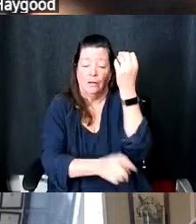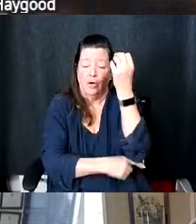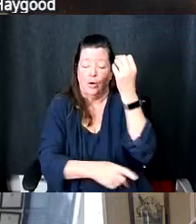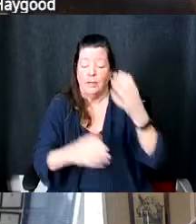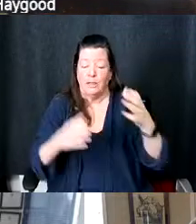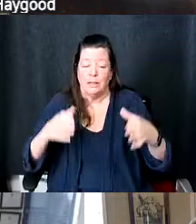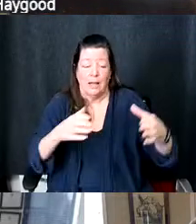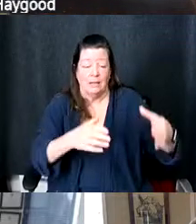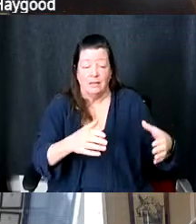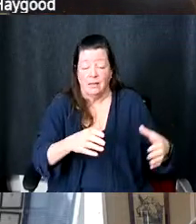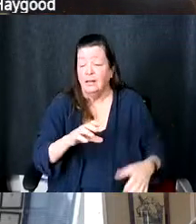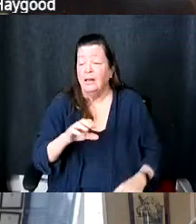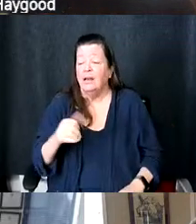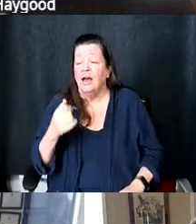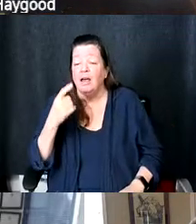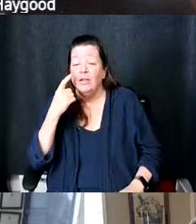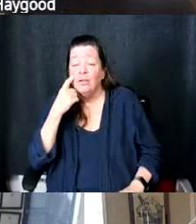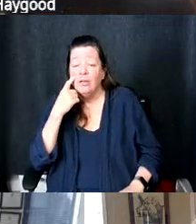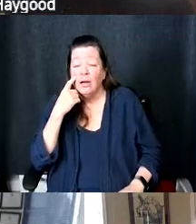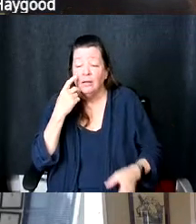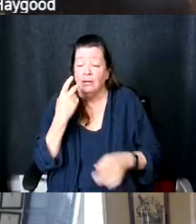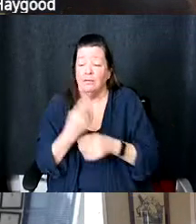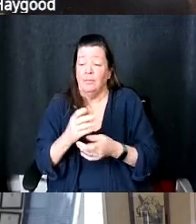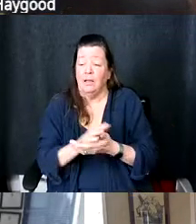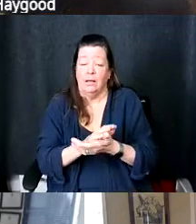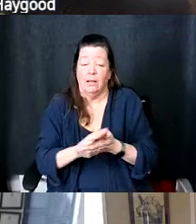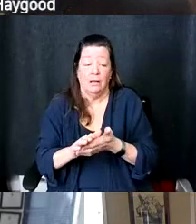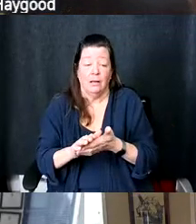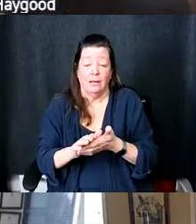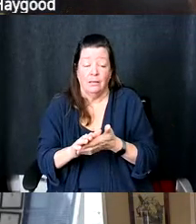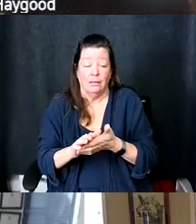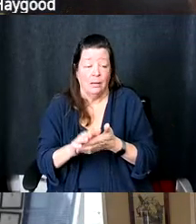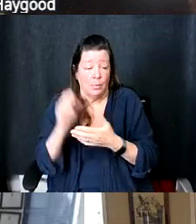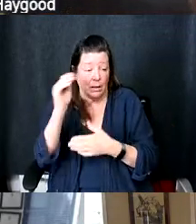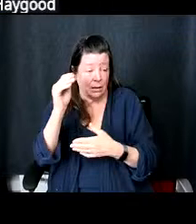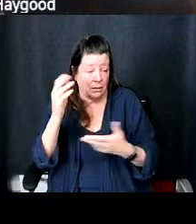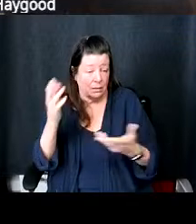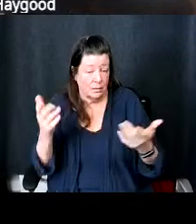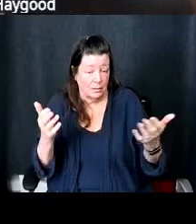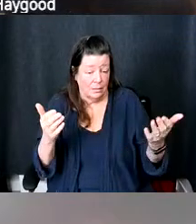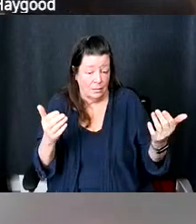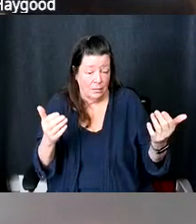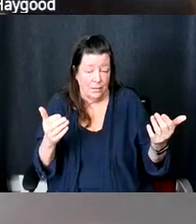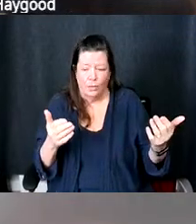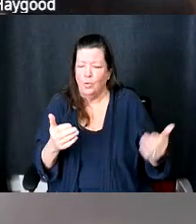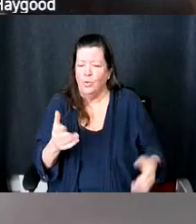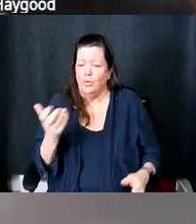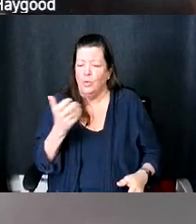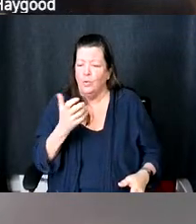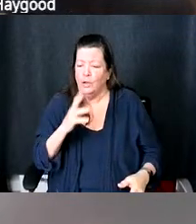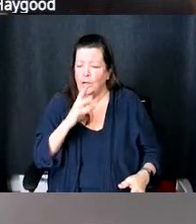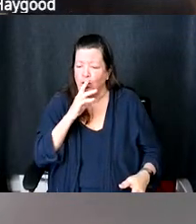Other thoughts on PD cleaning? You guys gotta stop talking trash in this room.